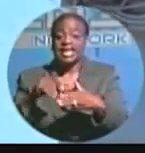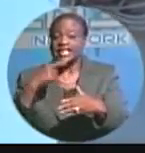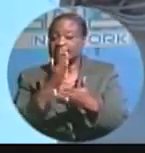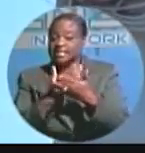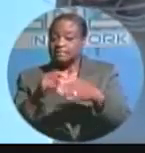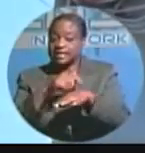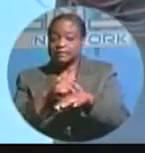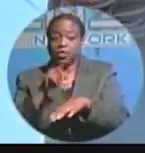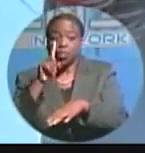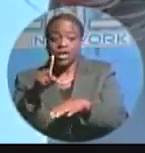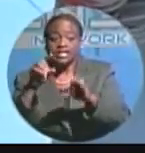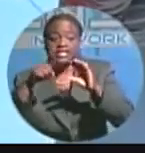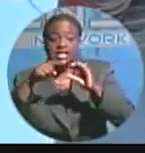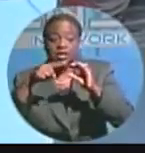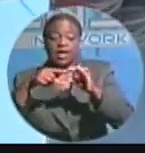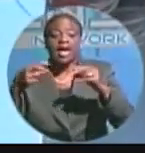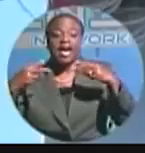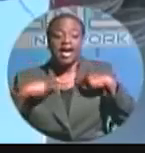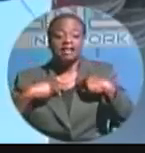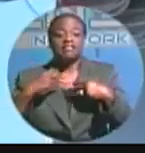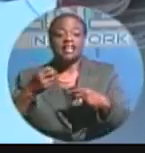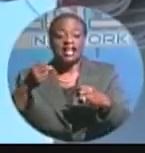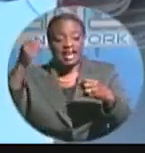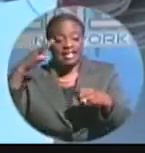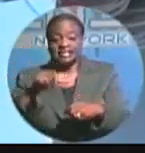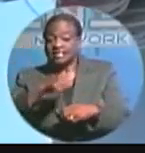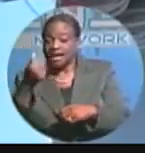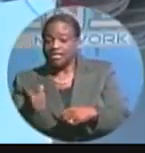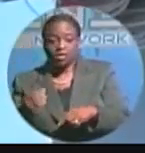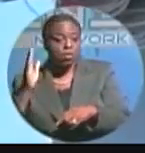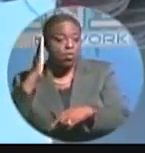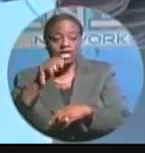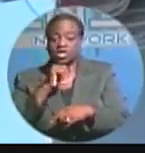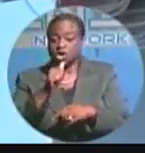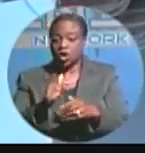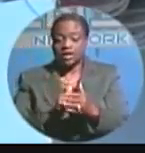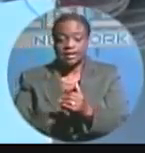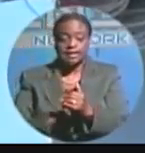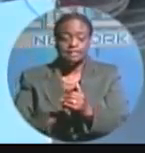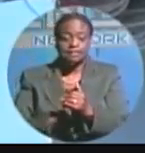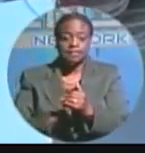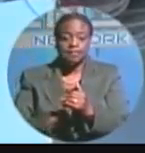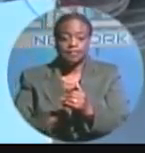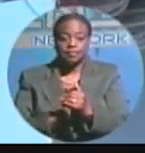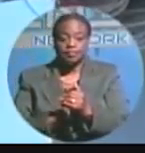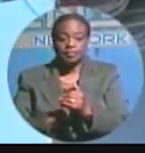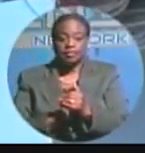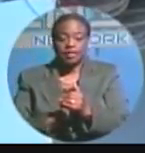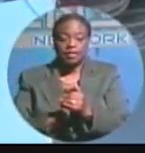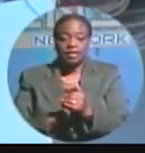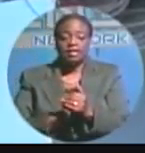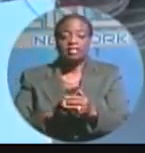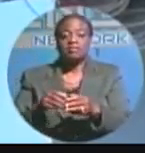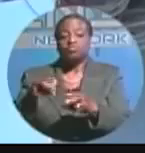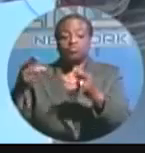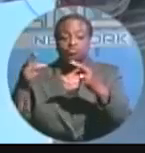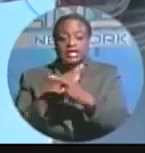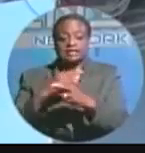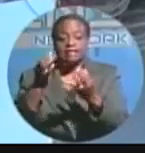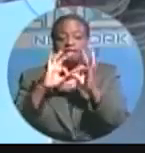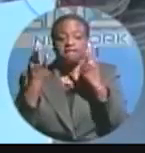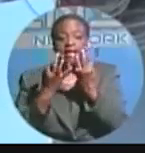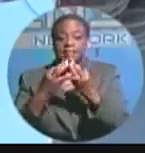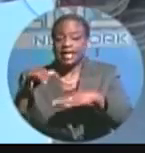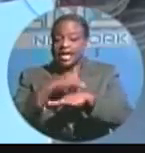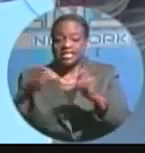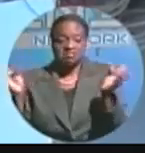circuit and not the other, thus affecting the supply to some homes and businesses and not neighboring ones. The remaining Family Islands, where power has